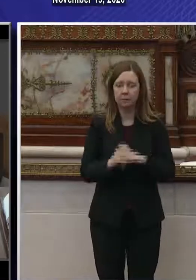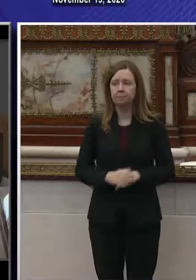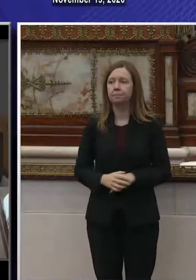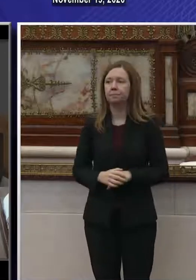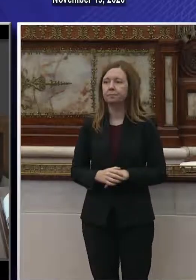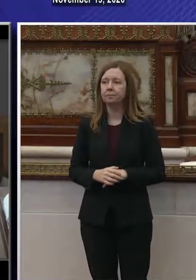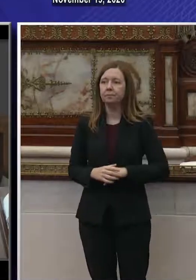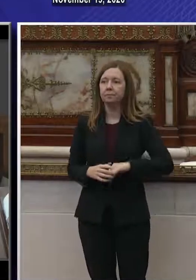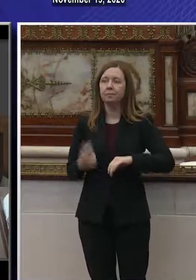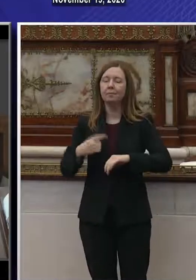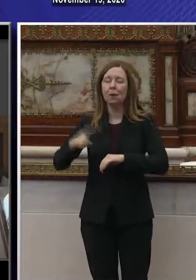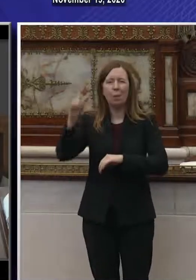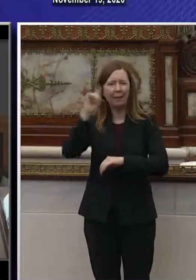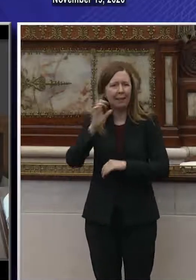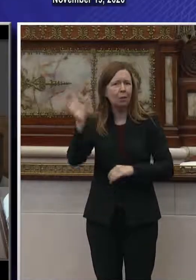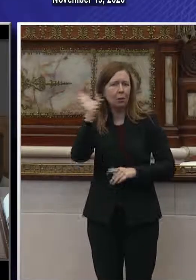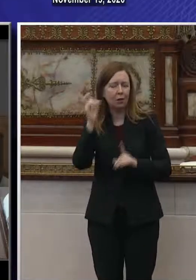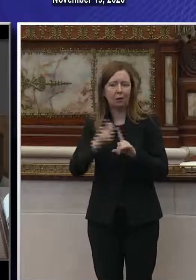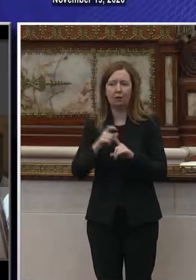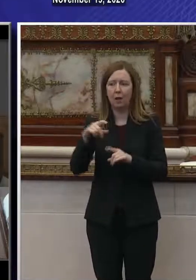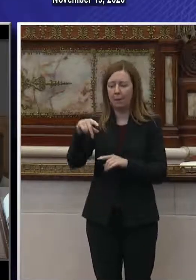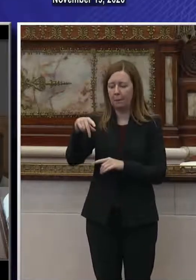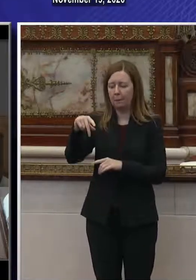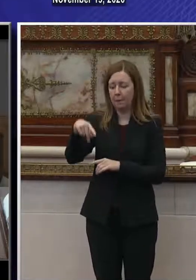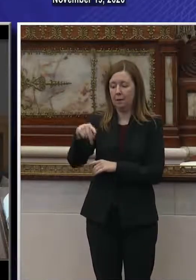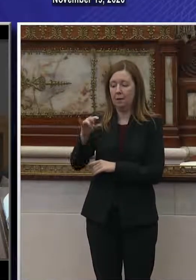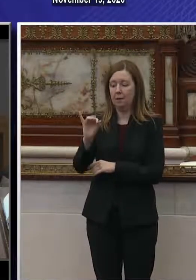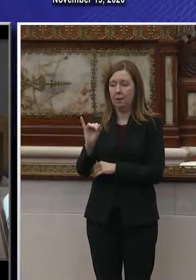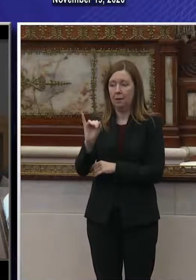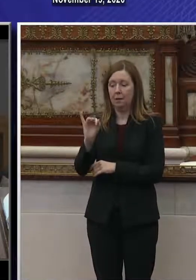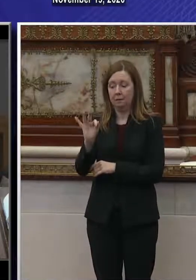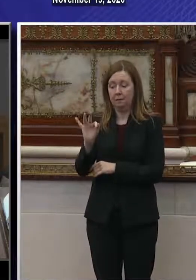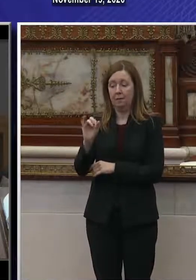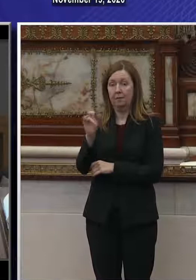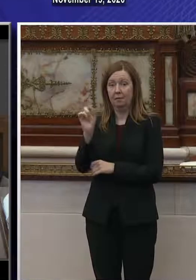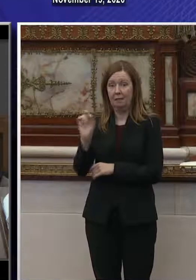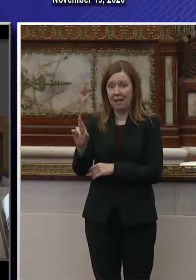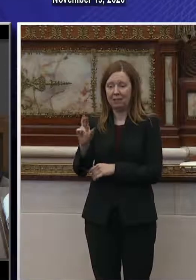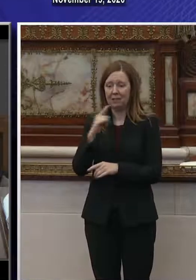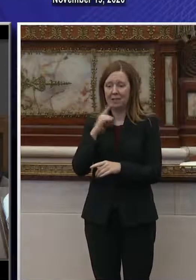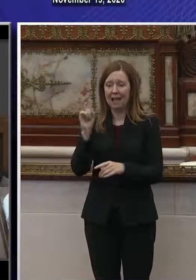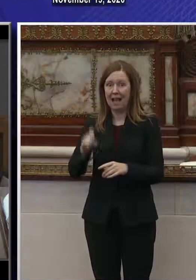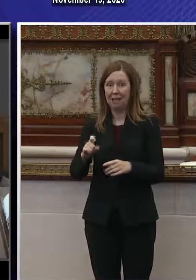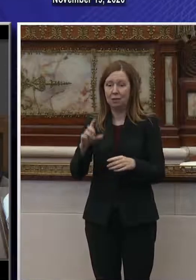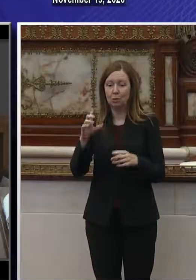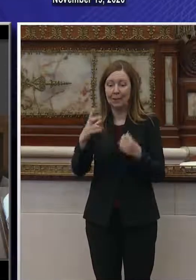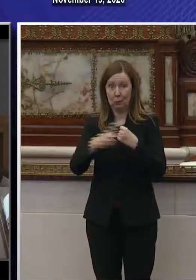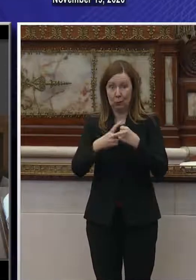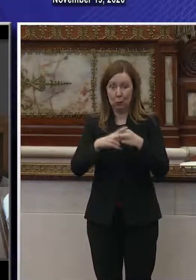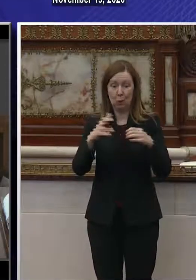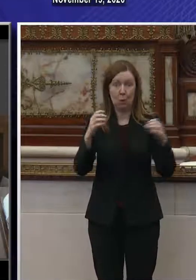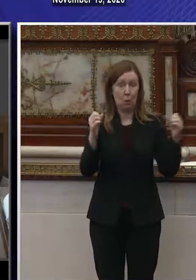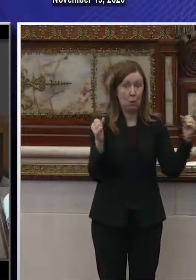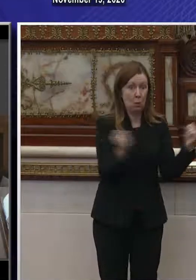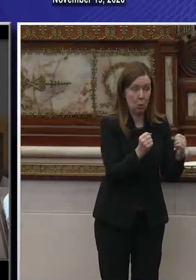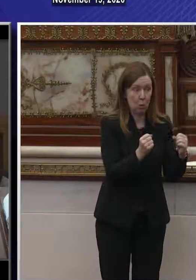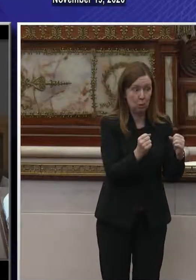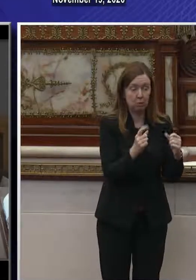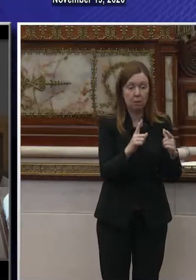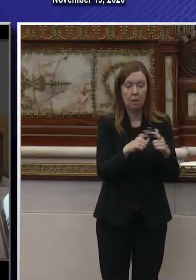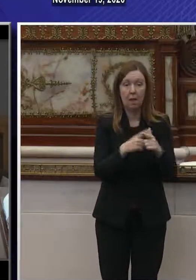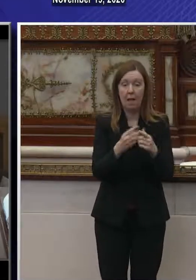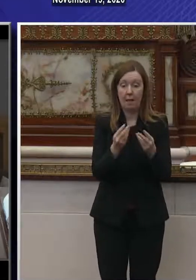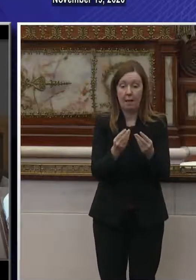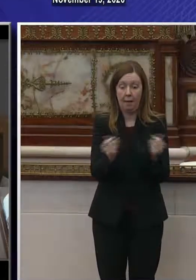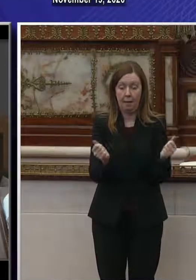think that we've heard from the Pfizer vaccine is that it has to be stored in the cold chain, but then after you defrost it, you